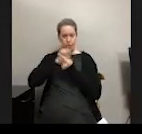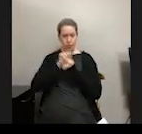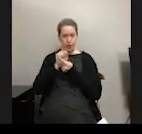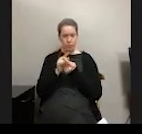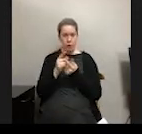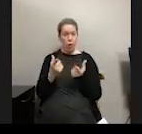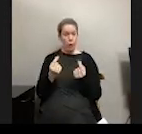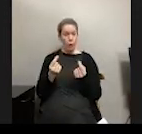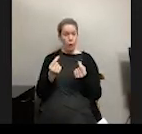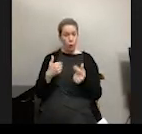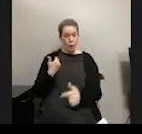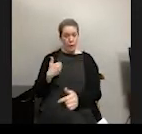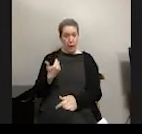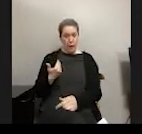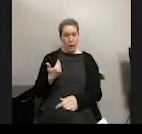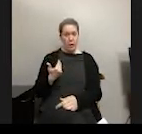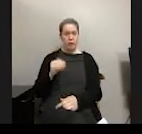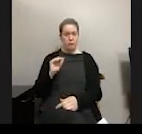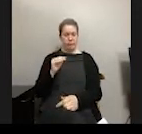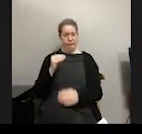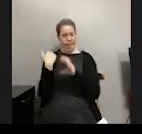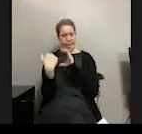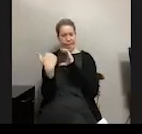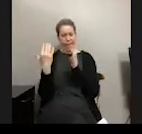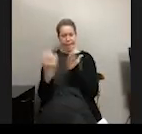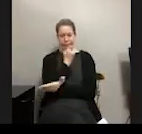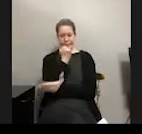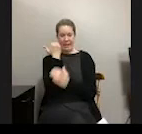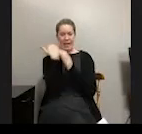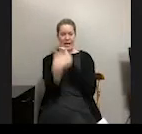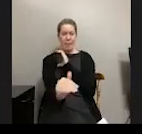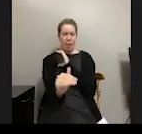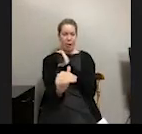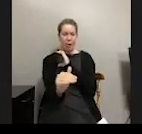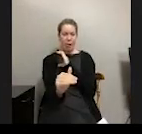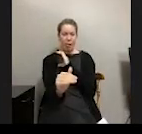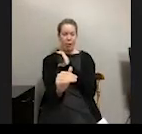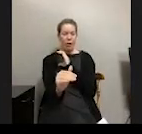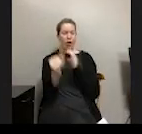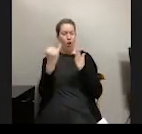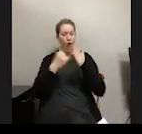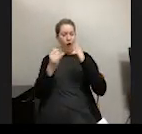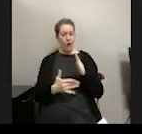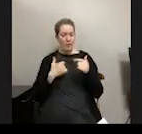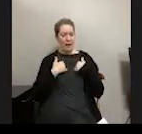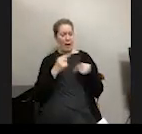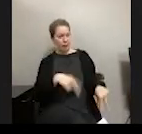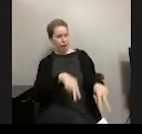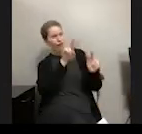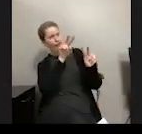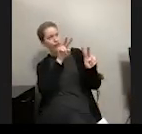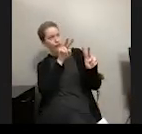for different mentorships. So it's like a huge thing for me. And I've always mentored a lot of folks as well.